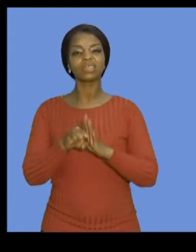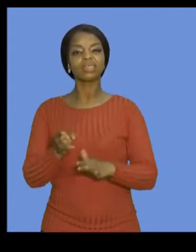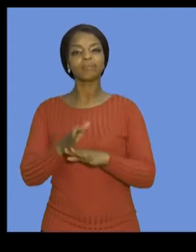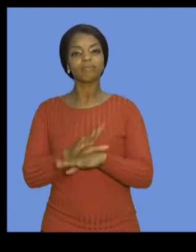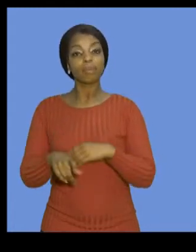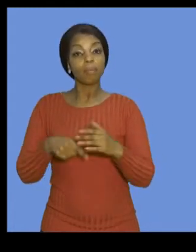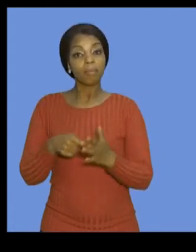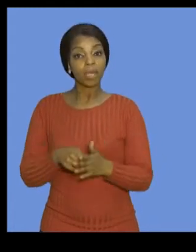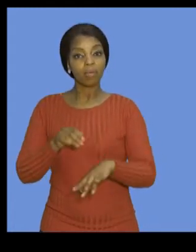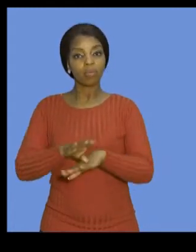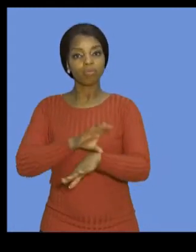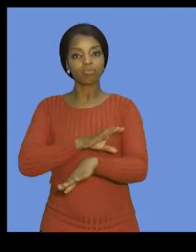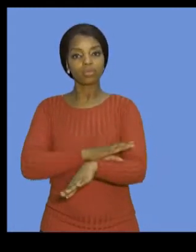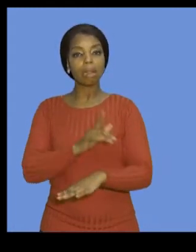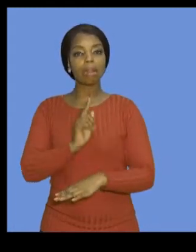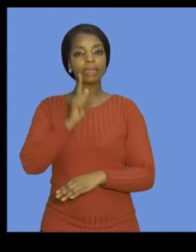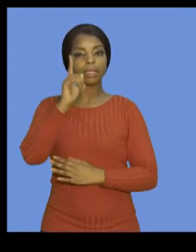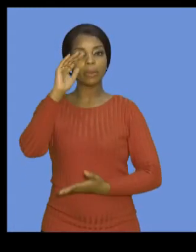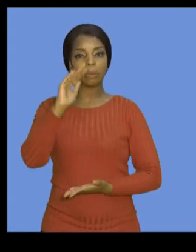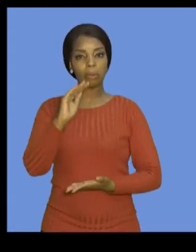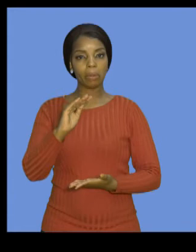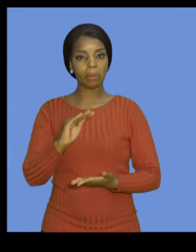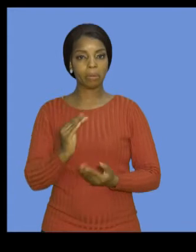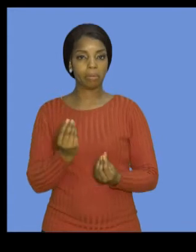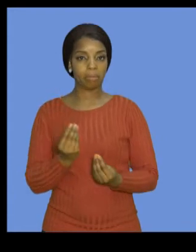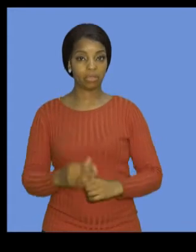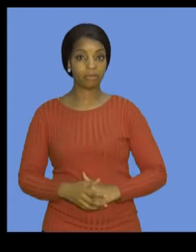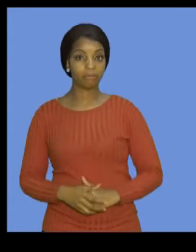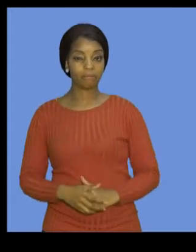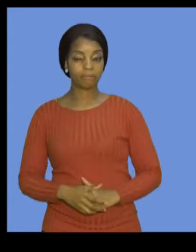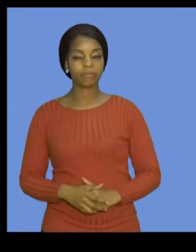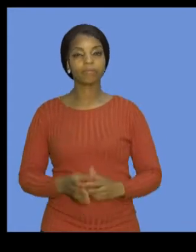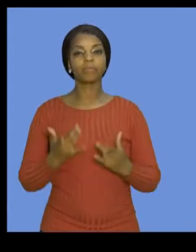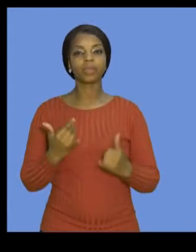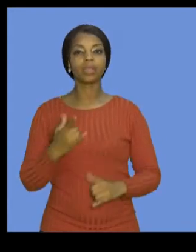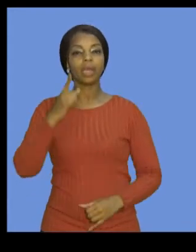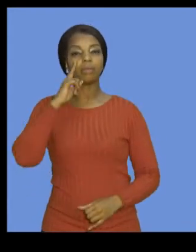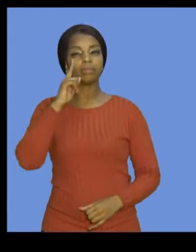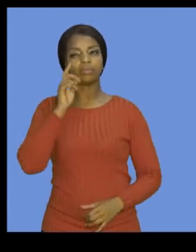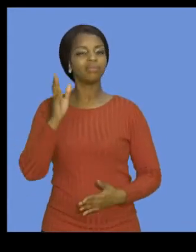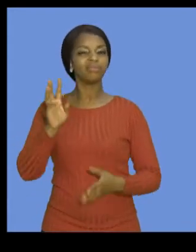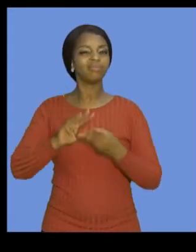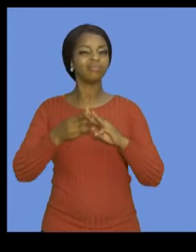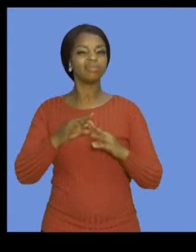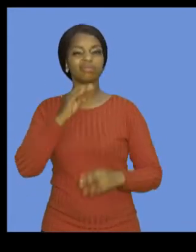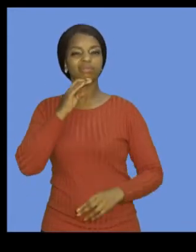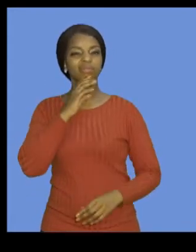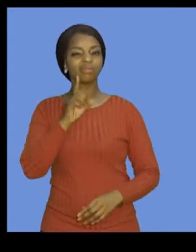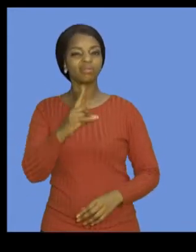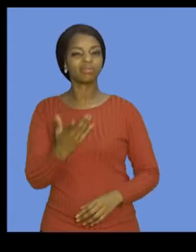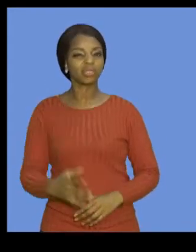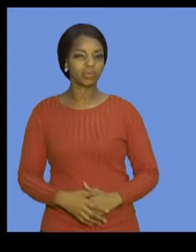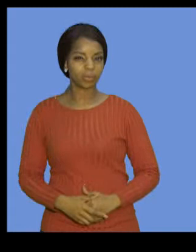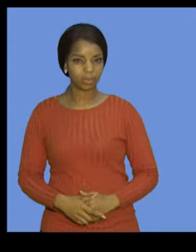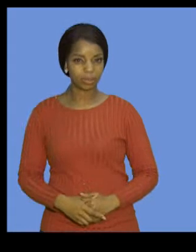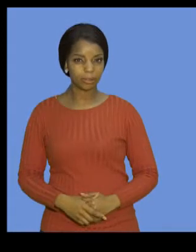what rate? That's what rate of depreciation is. But now let's put this into mathematics and see exactly what does it mean.